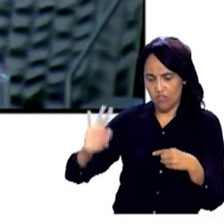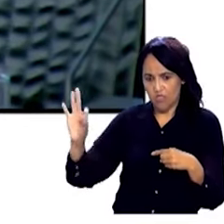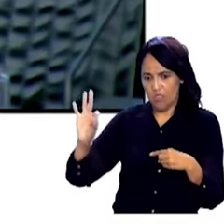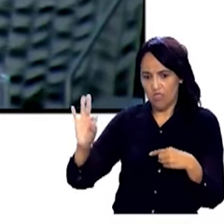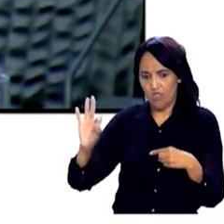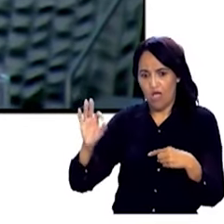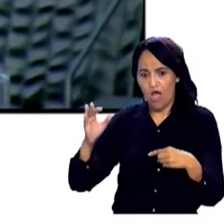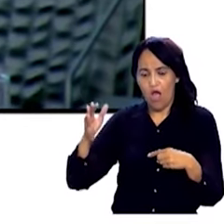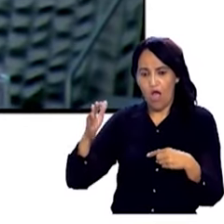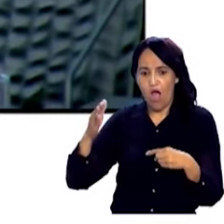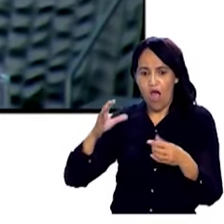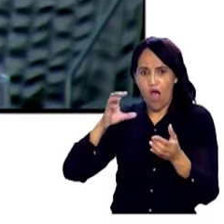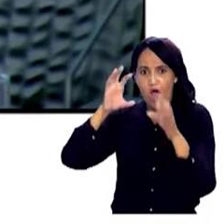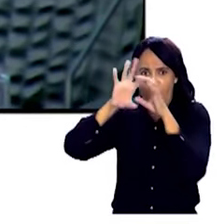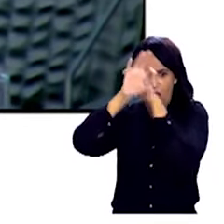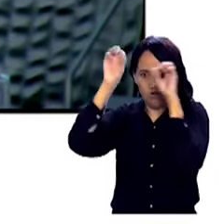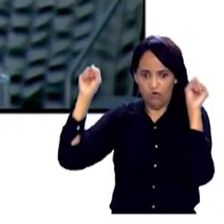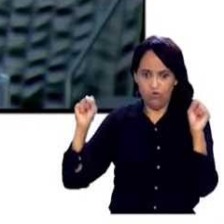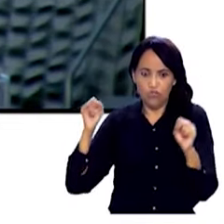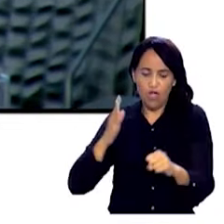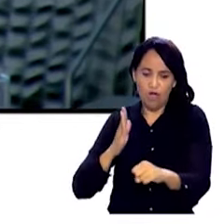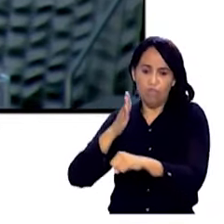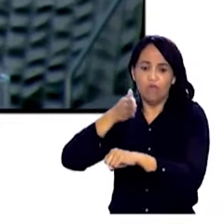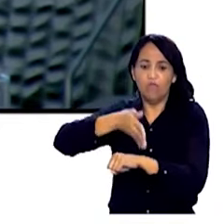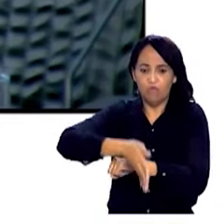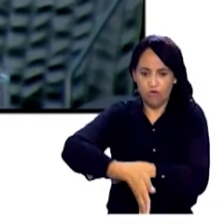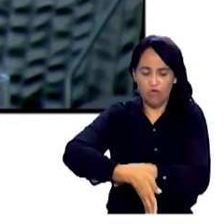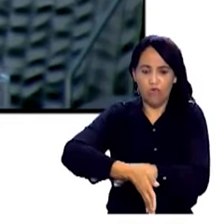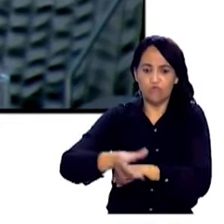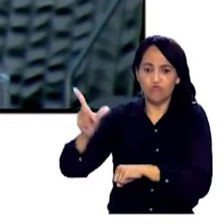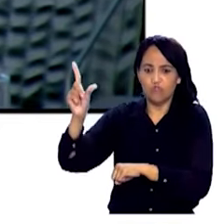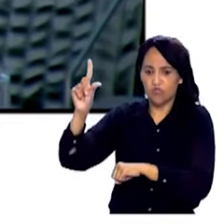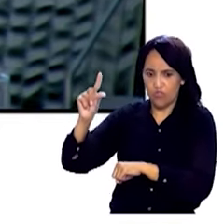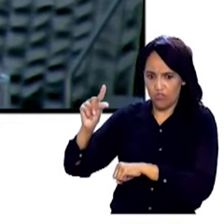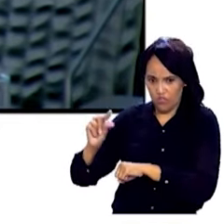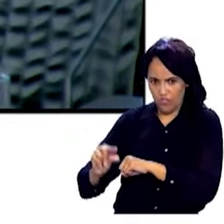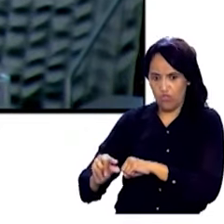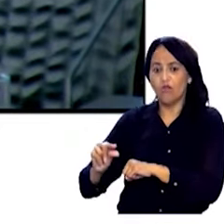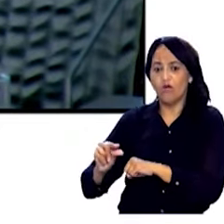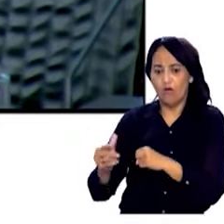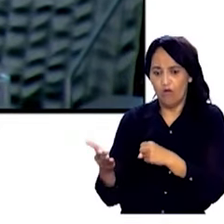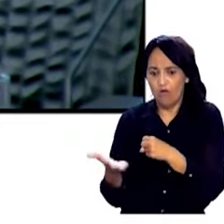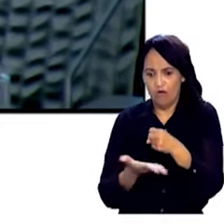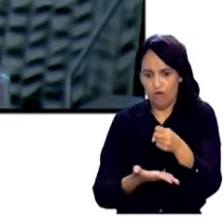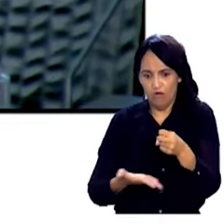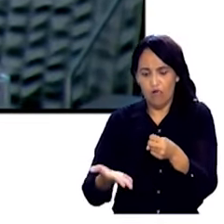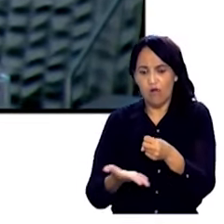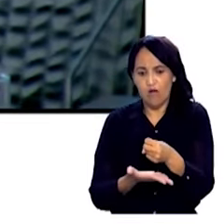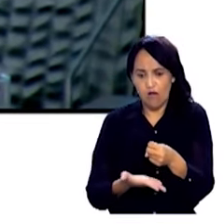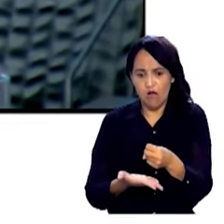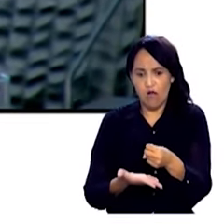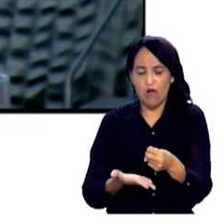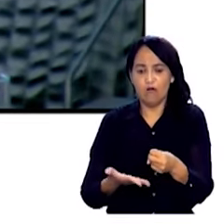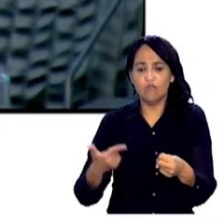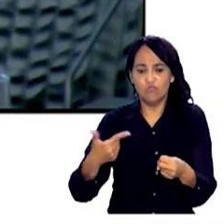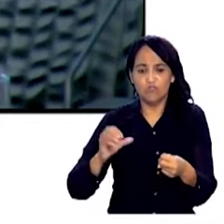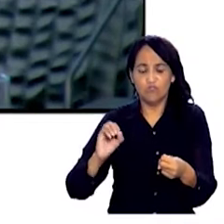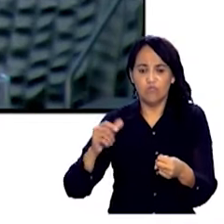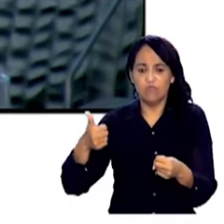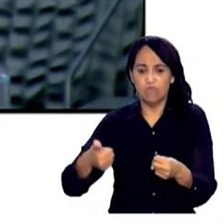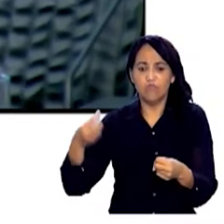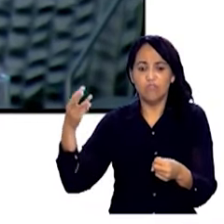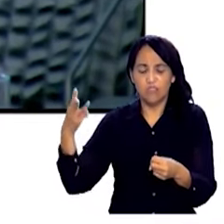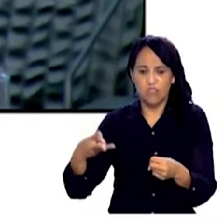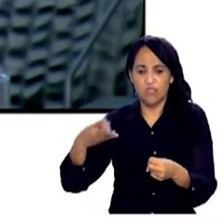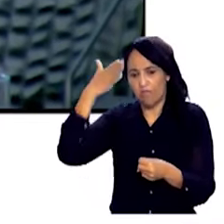Record low of 40% and last fall the cour Had an approval rating 41% and a